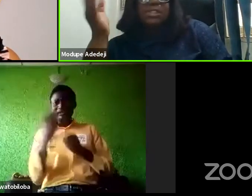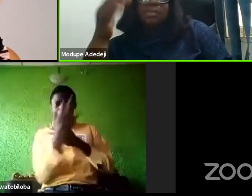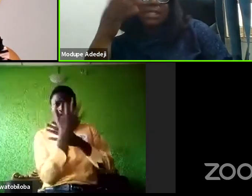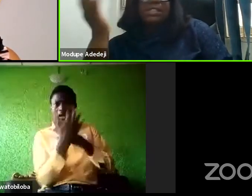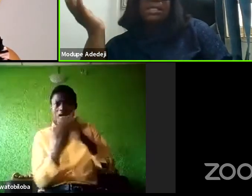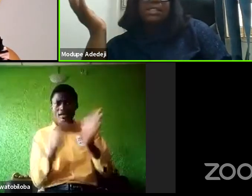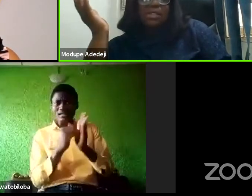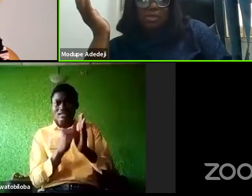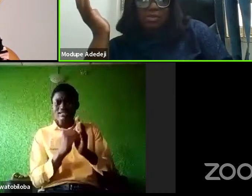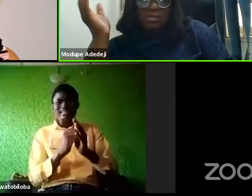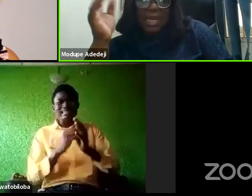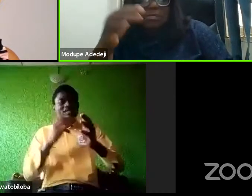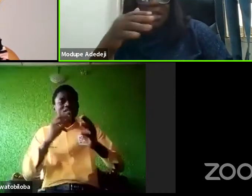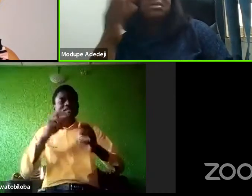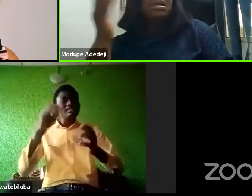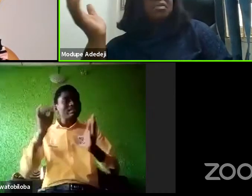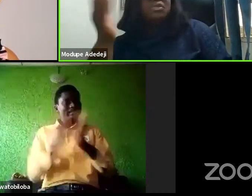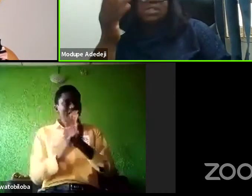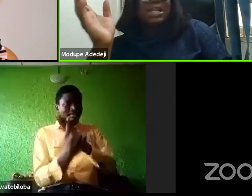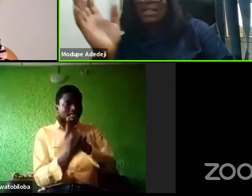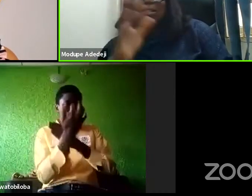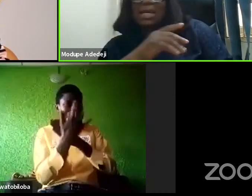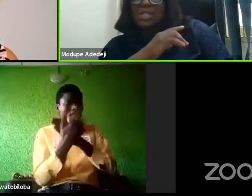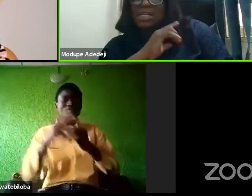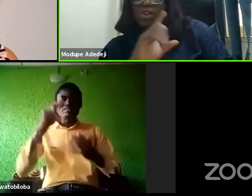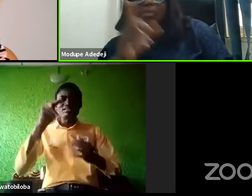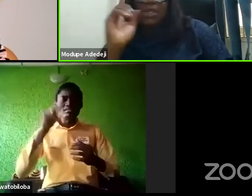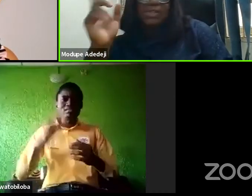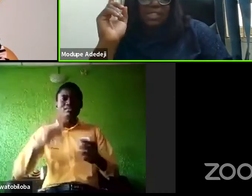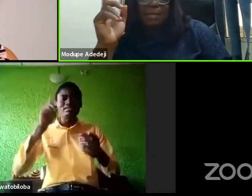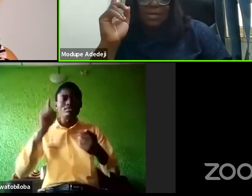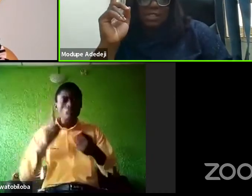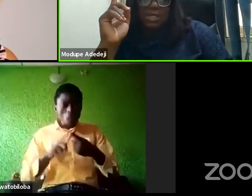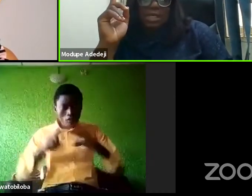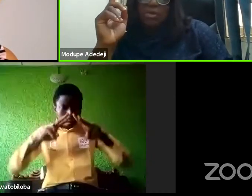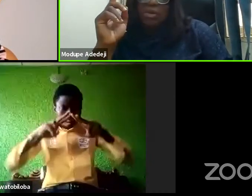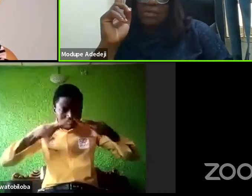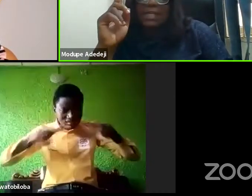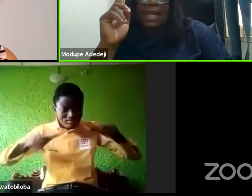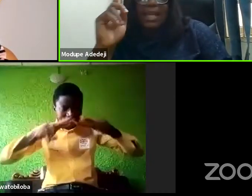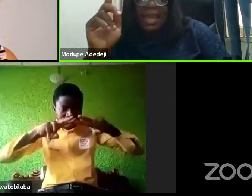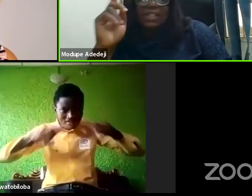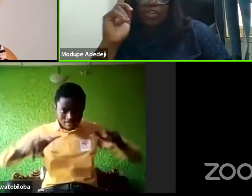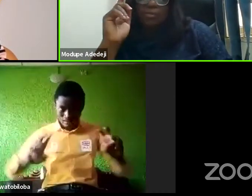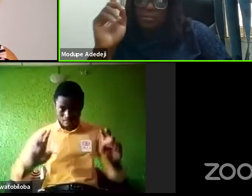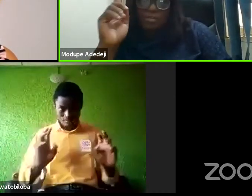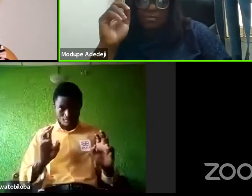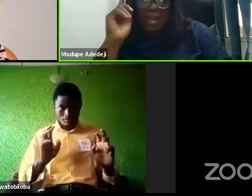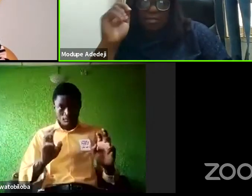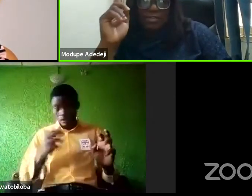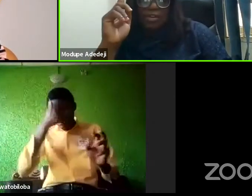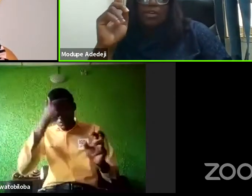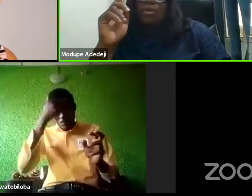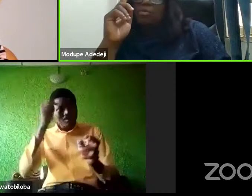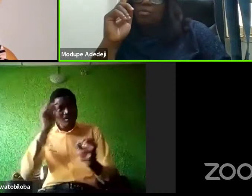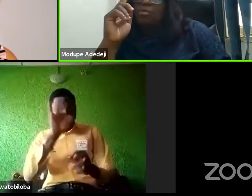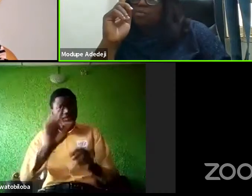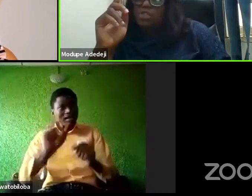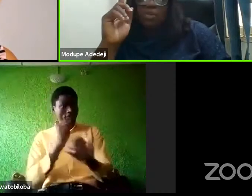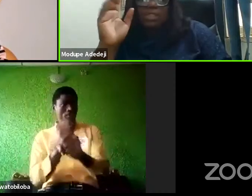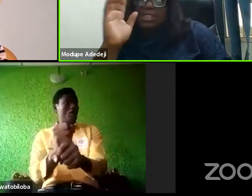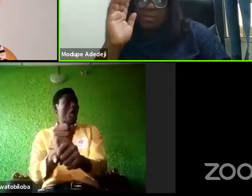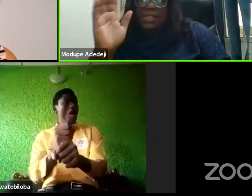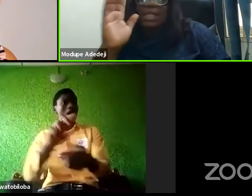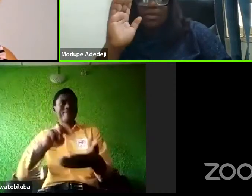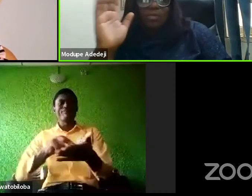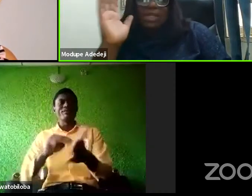16, she menstruates, I menstruate up to that, is actually something else is happening. Because by that age of 55,